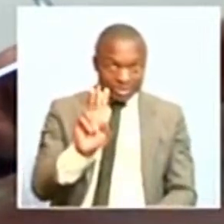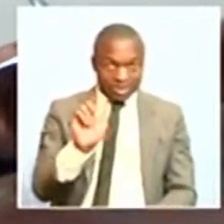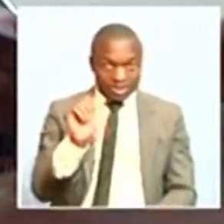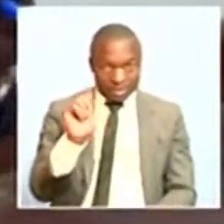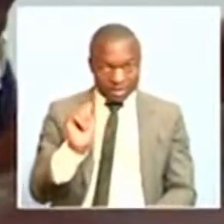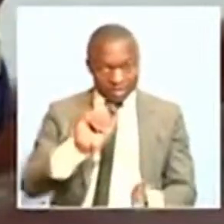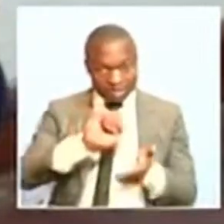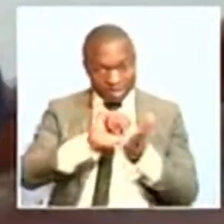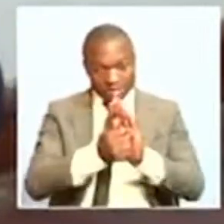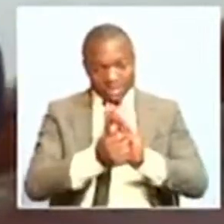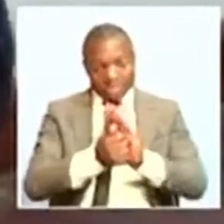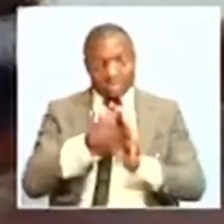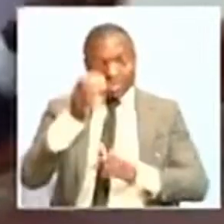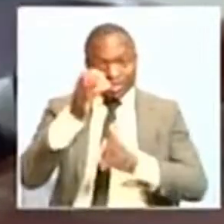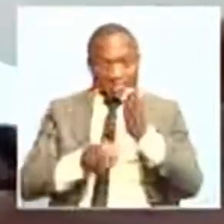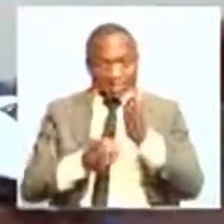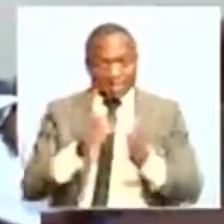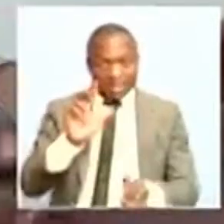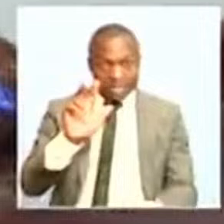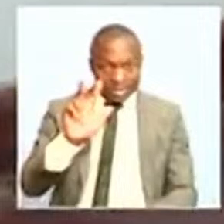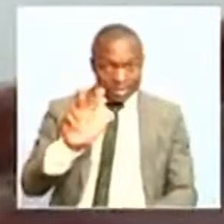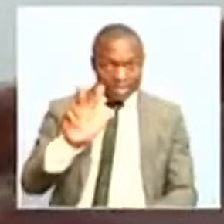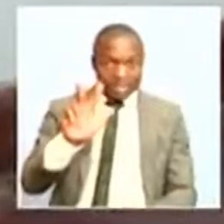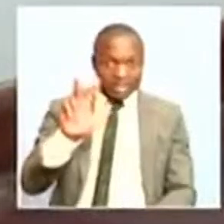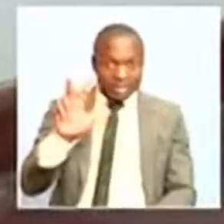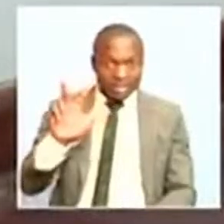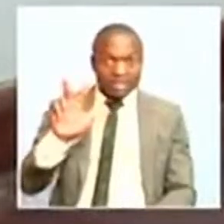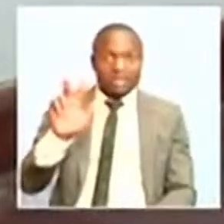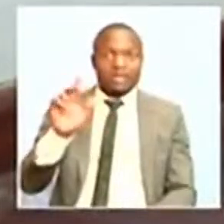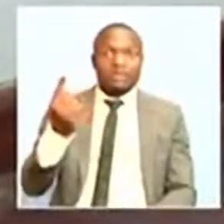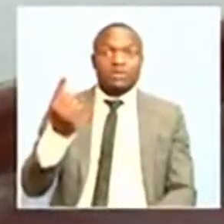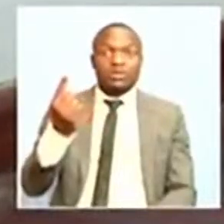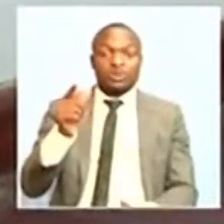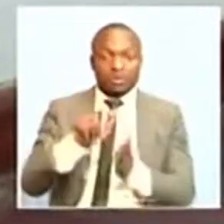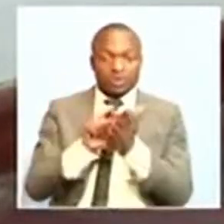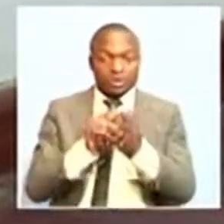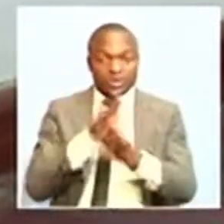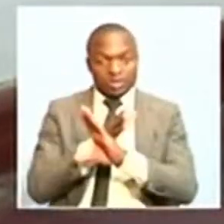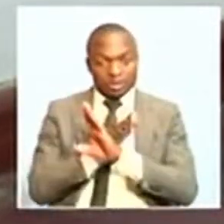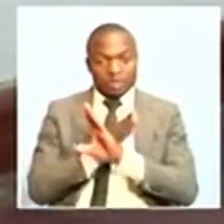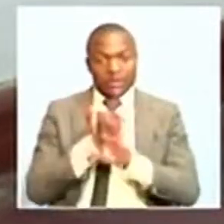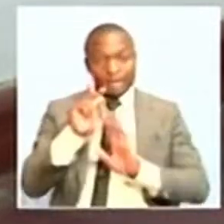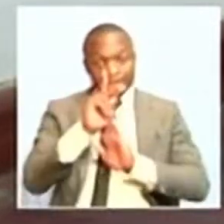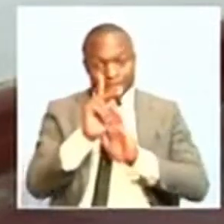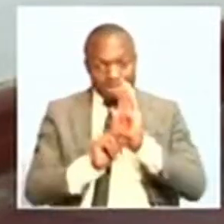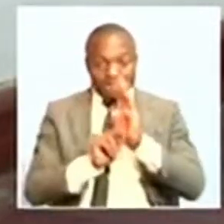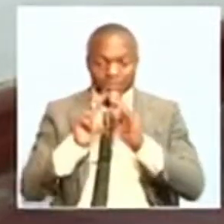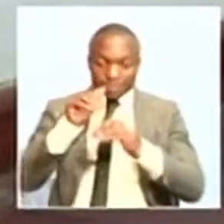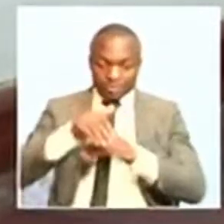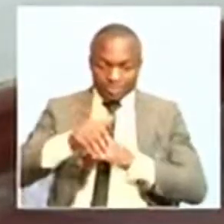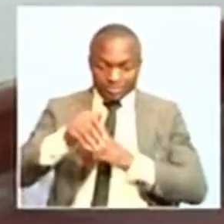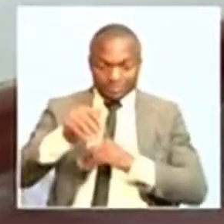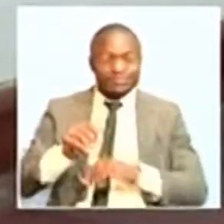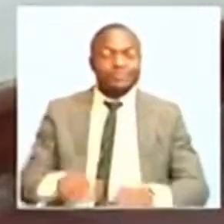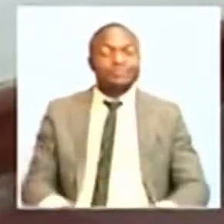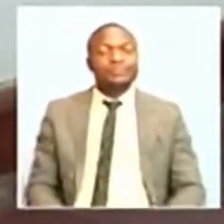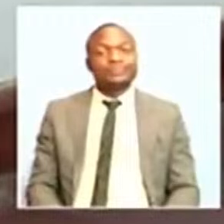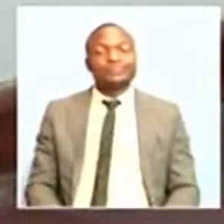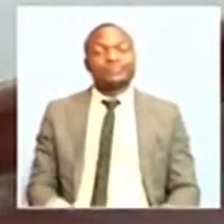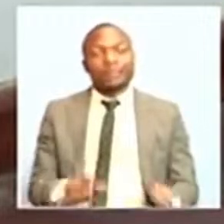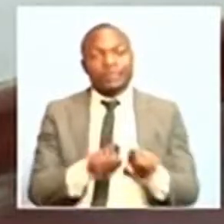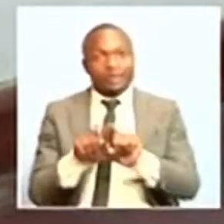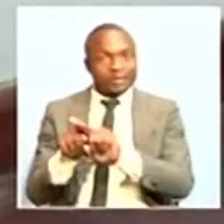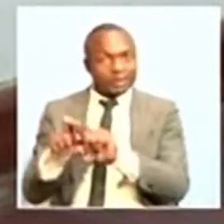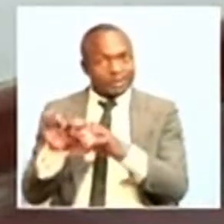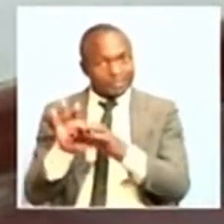Act Chapter 331 of the laws of Zambia is a principal legislation. Then we also